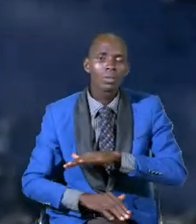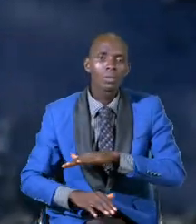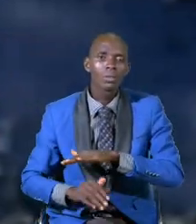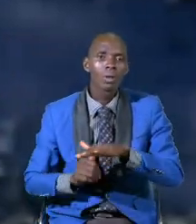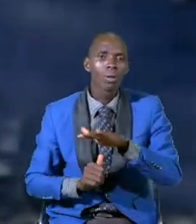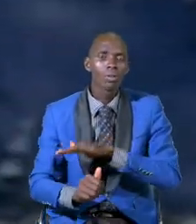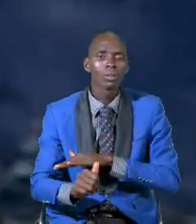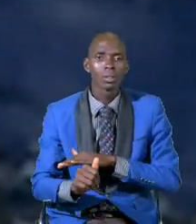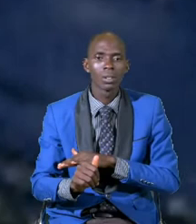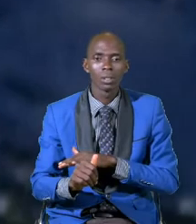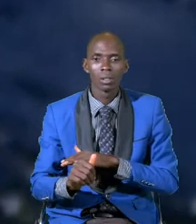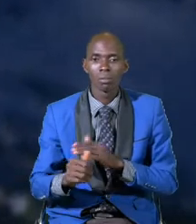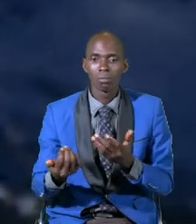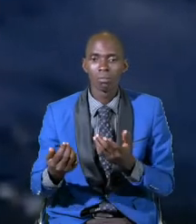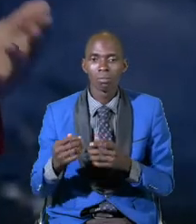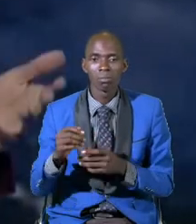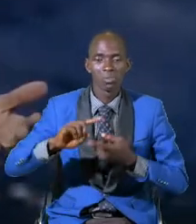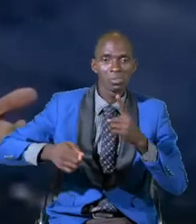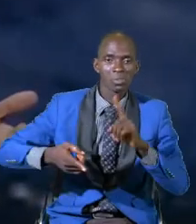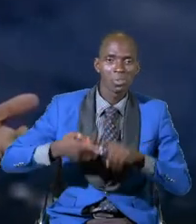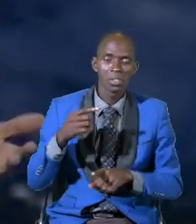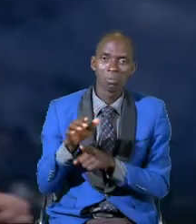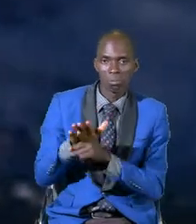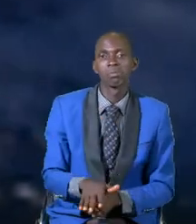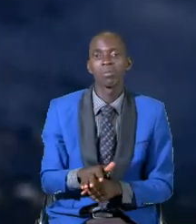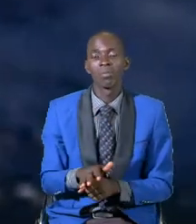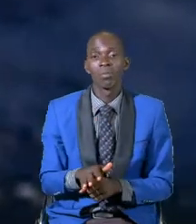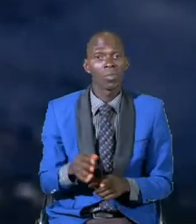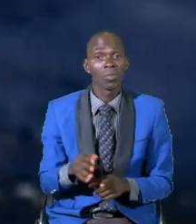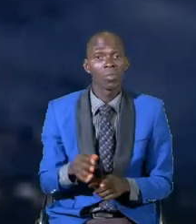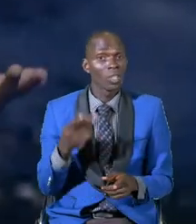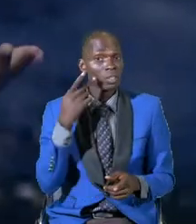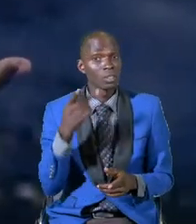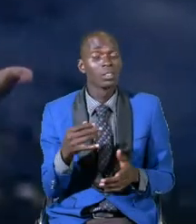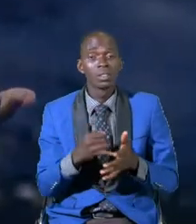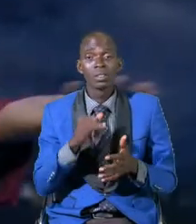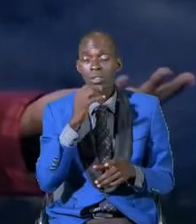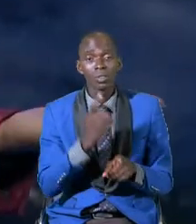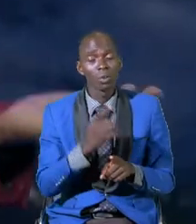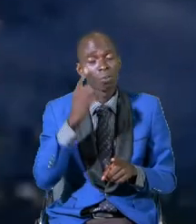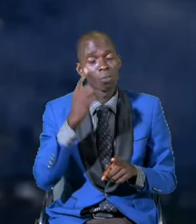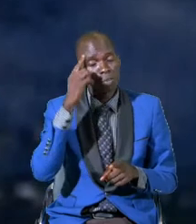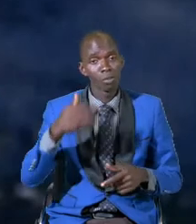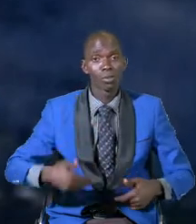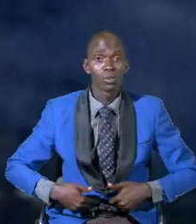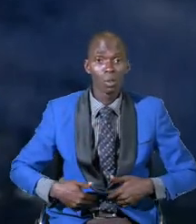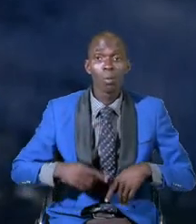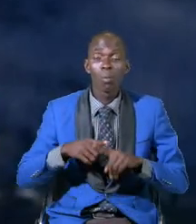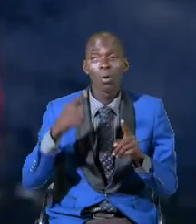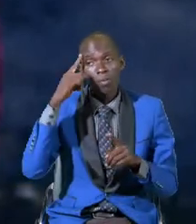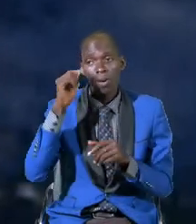enough for everyone. It's not just for, you know, teenagers and for young adults. It's for everyone.